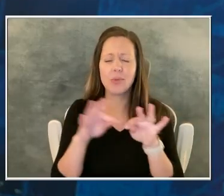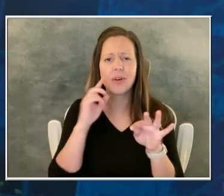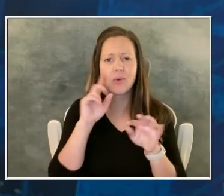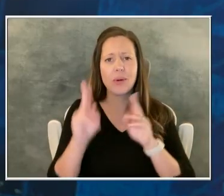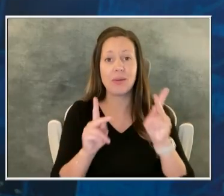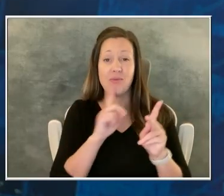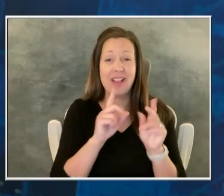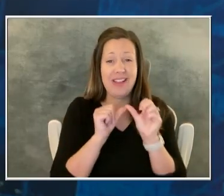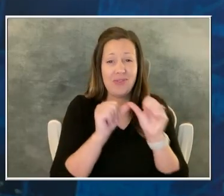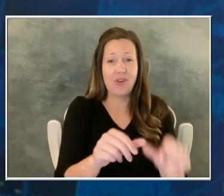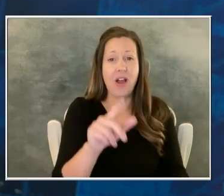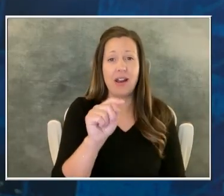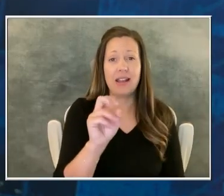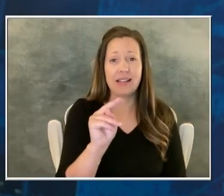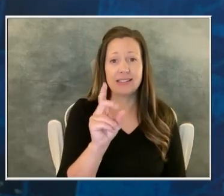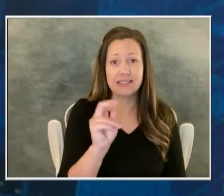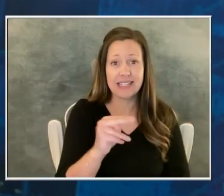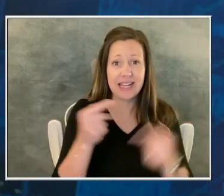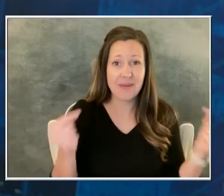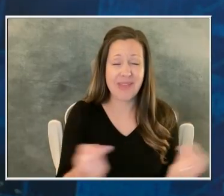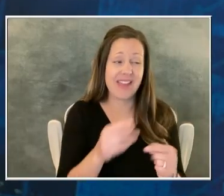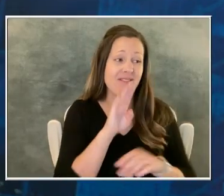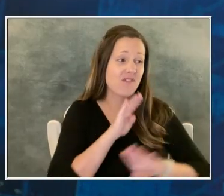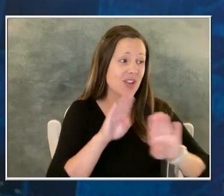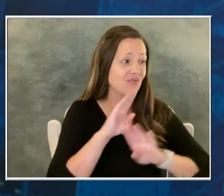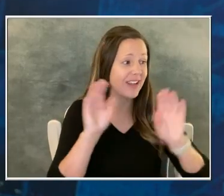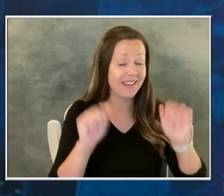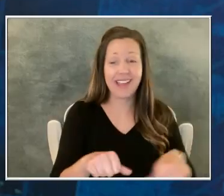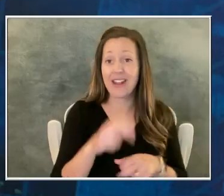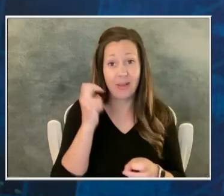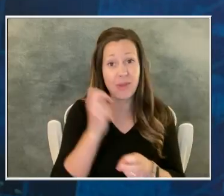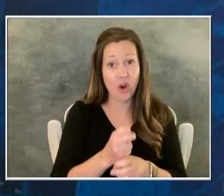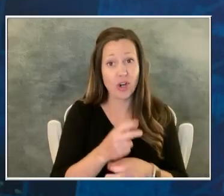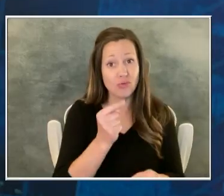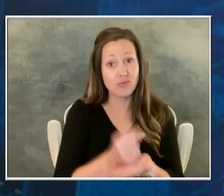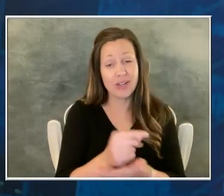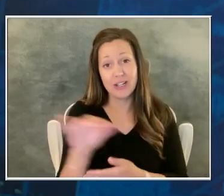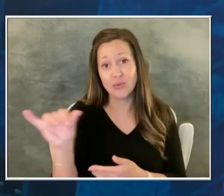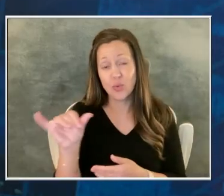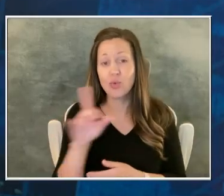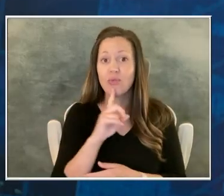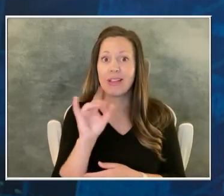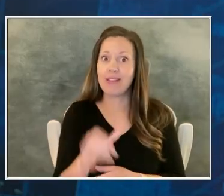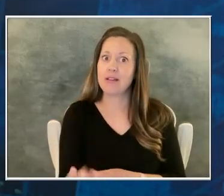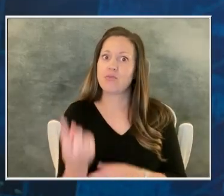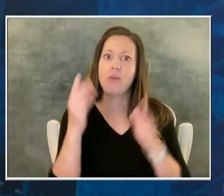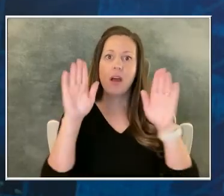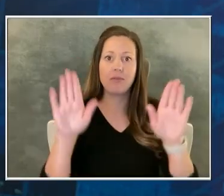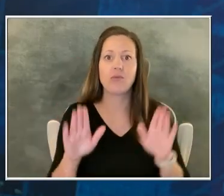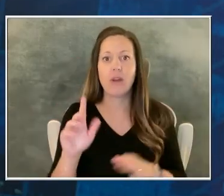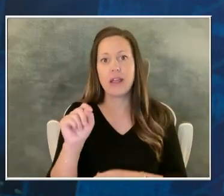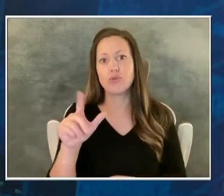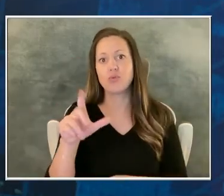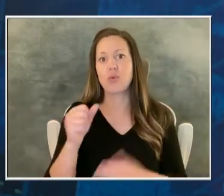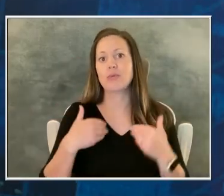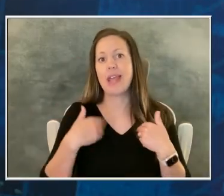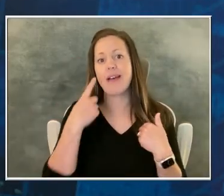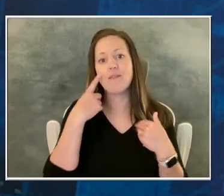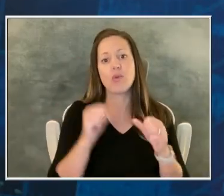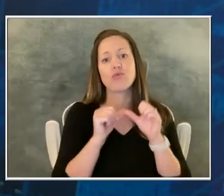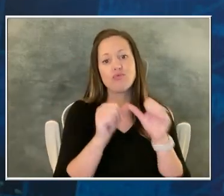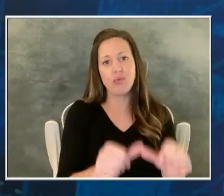very frustrating and difficult to treat. So, and that's just one of the great tool that we have that for the chronic ones that don't heal,